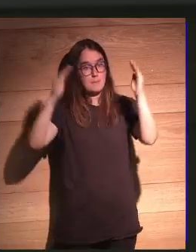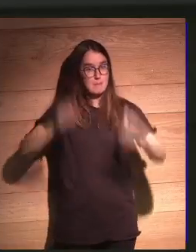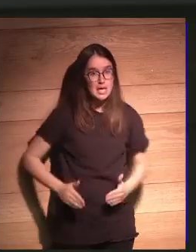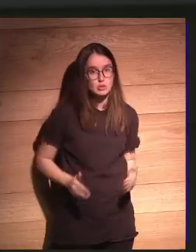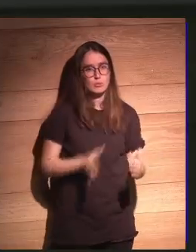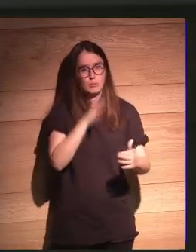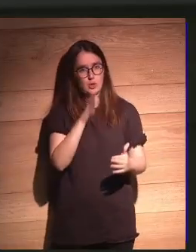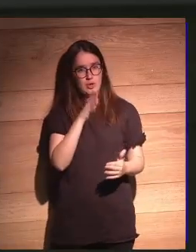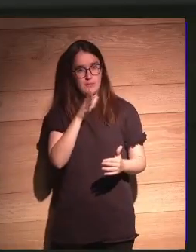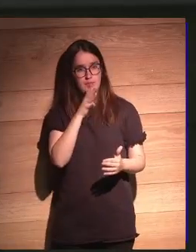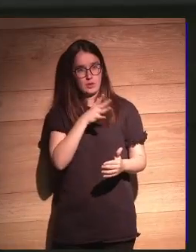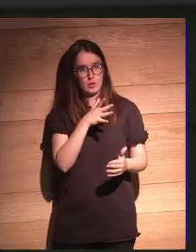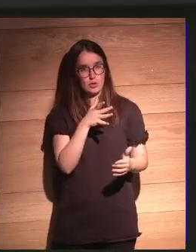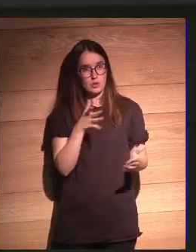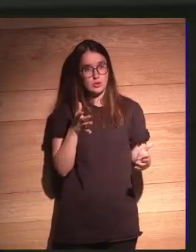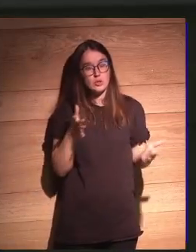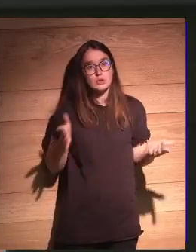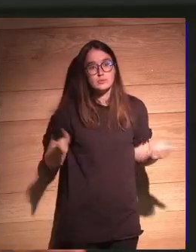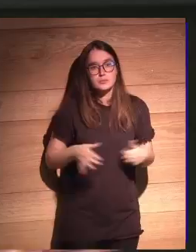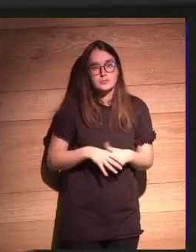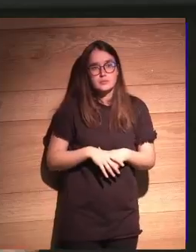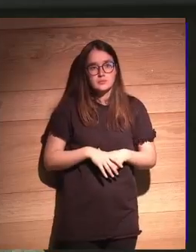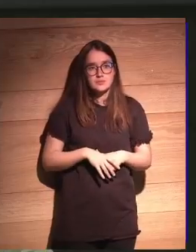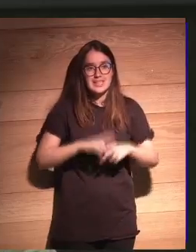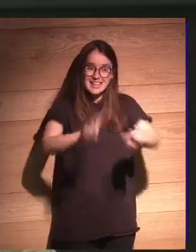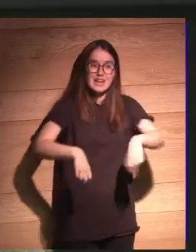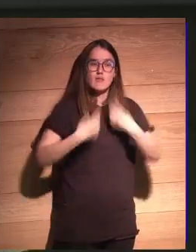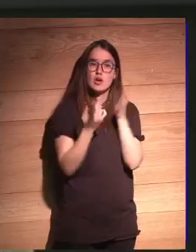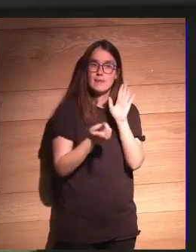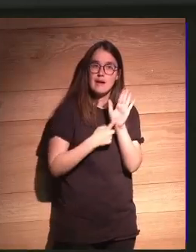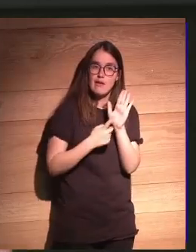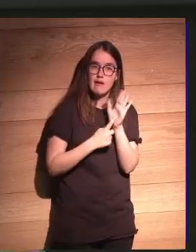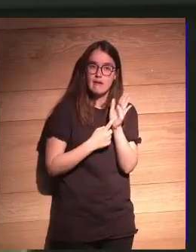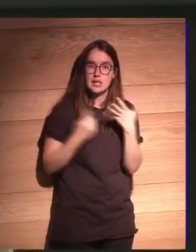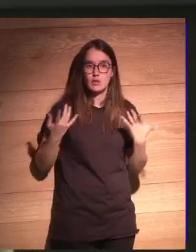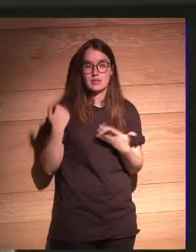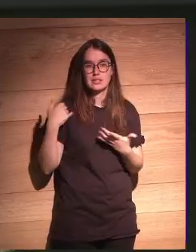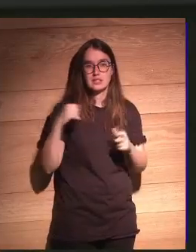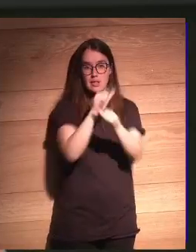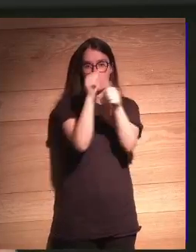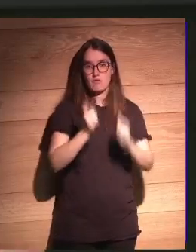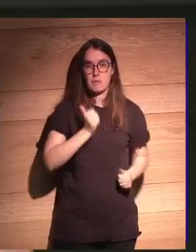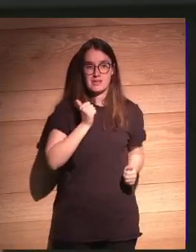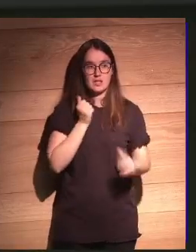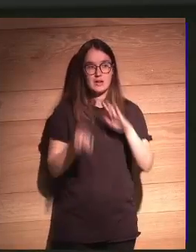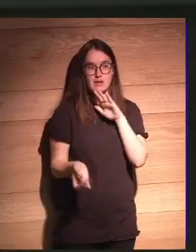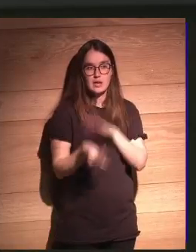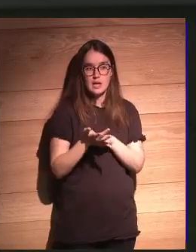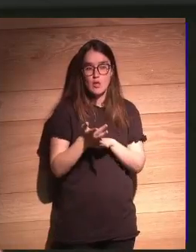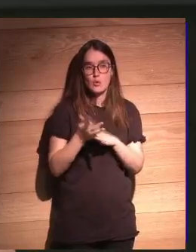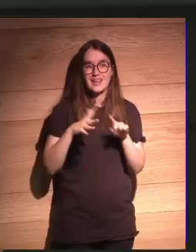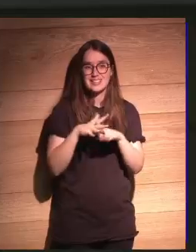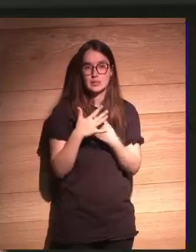and more, and rent was getting less of our income. They reformed the law, changed the law in an artificial way.